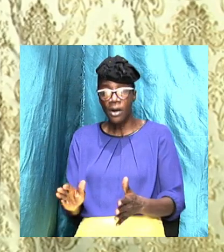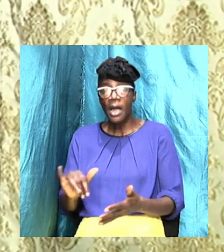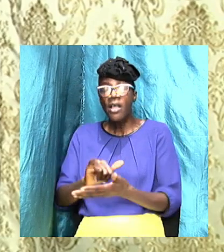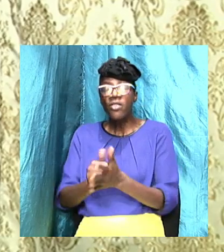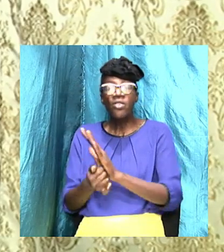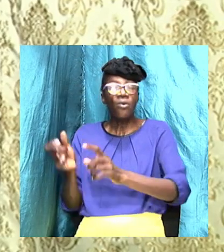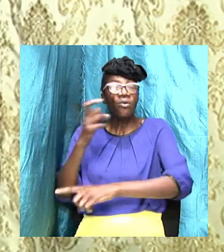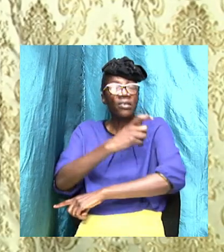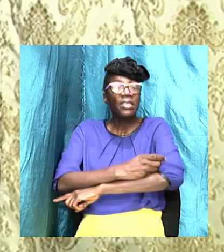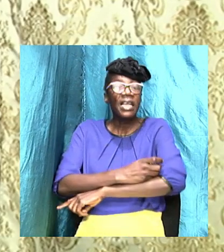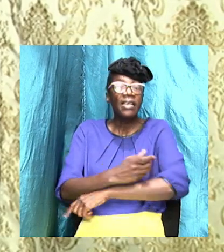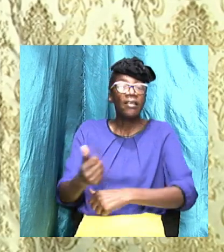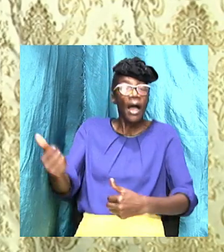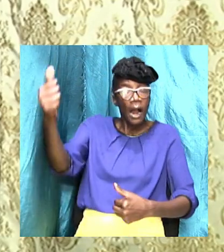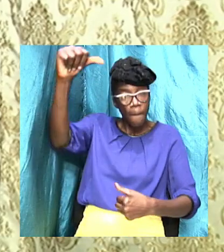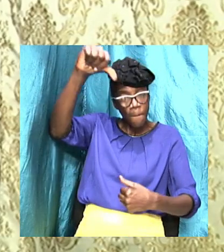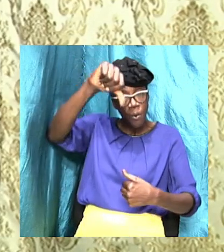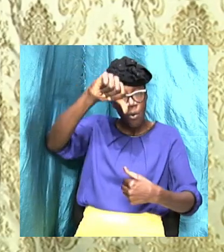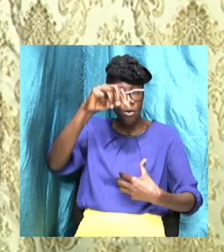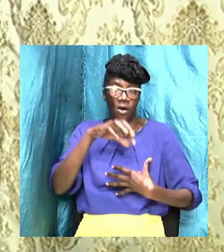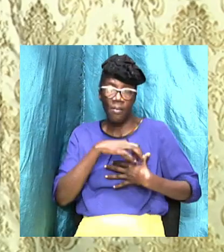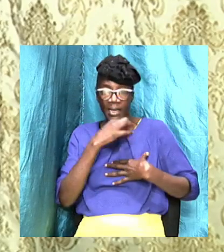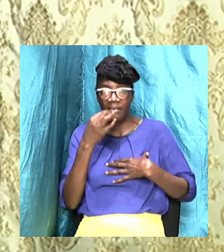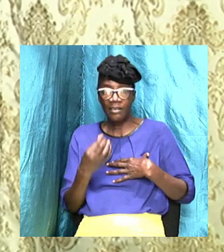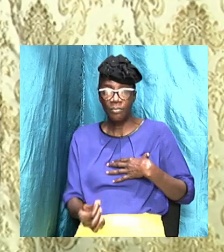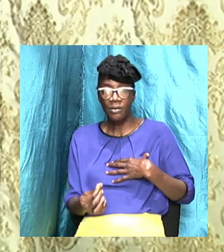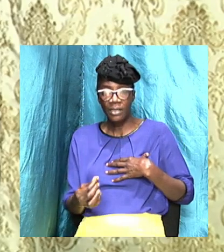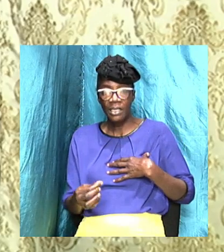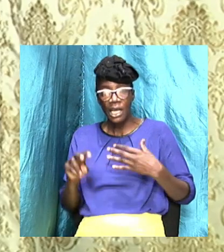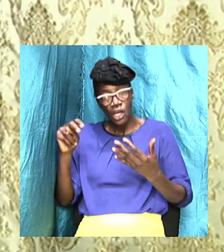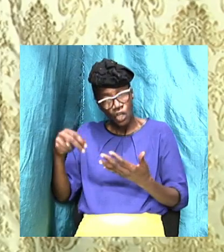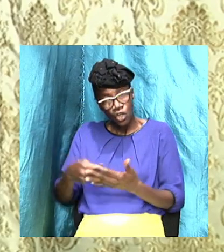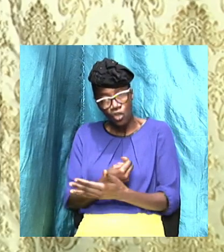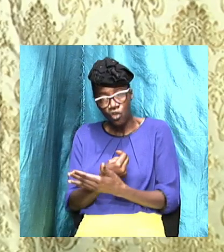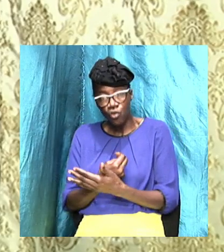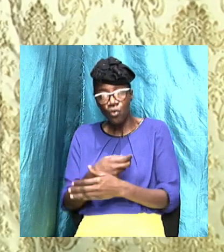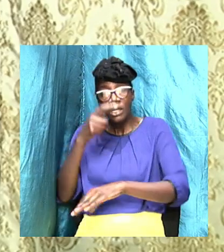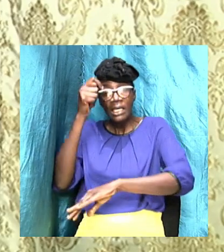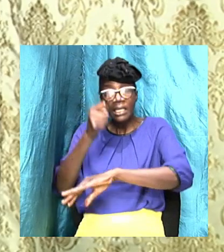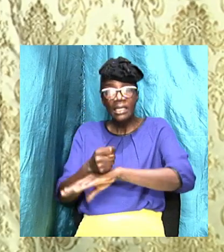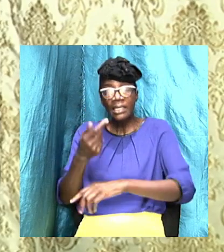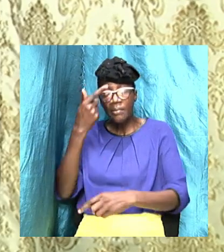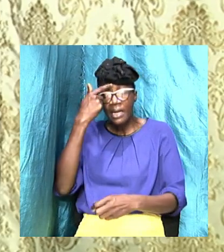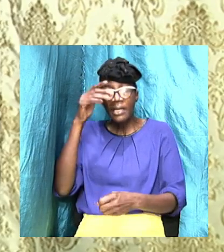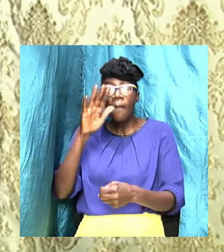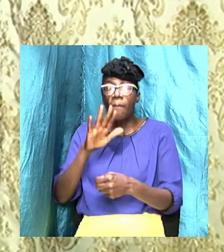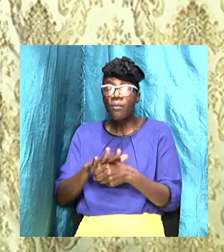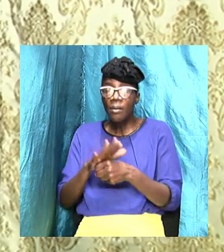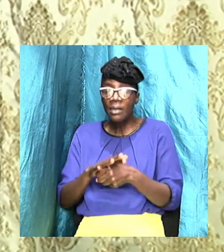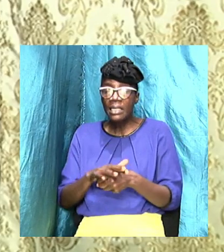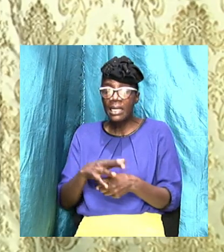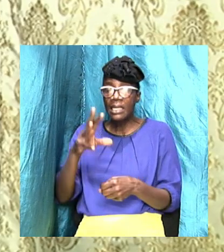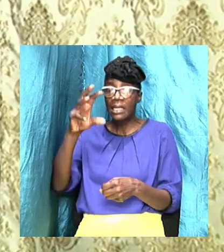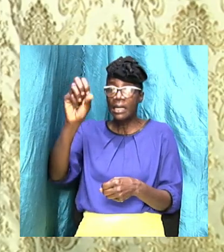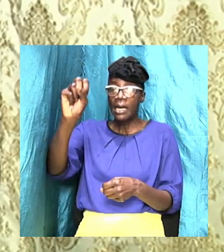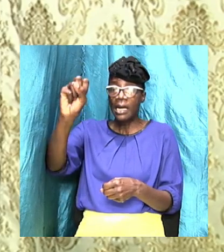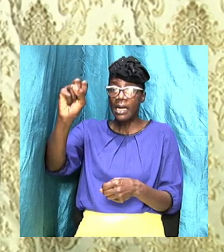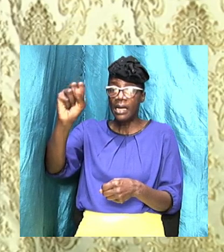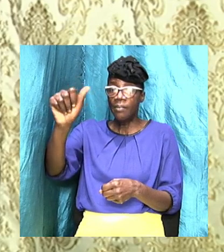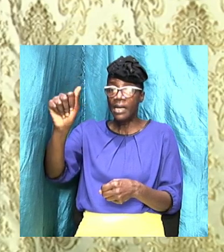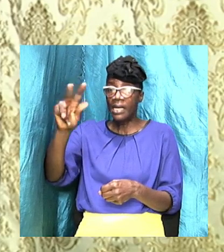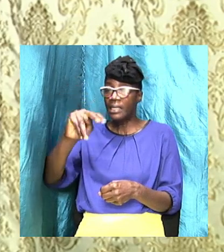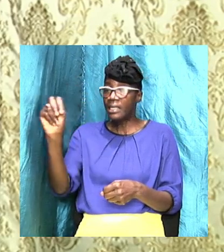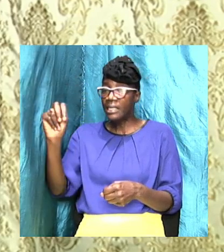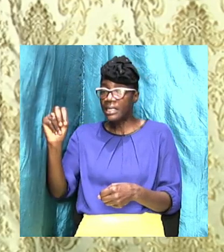out my Spirit. The New Testament promises in Matthew 3, verses 11, John said, I